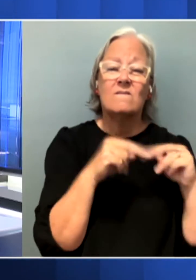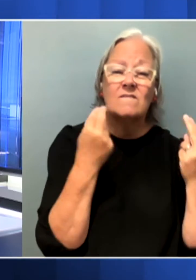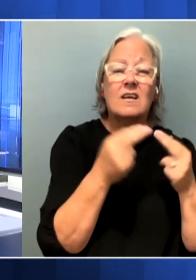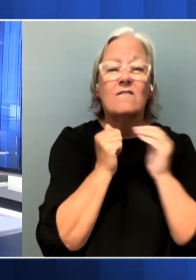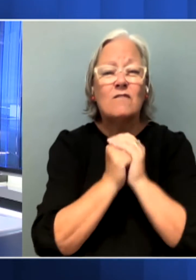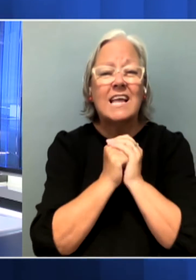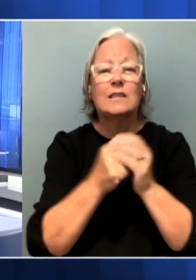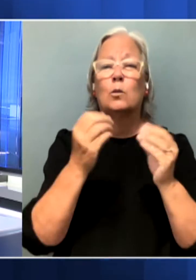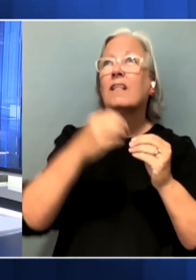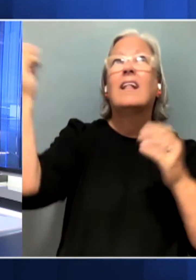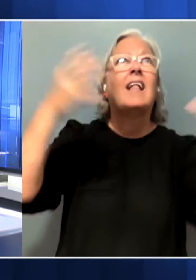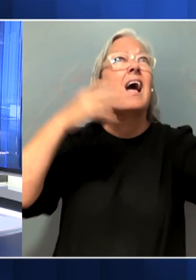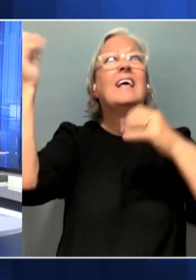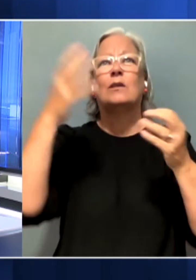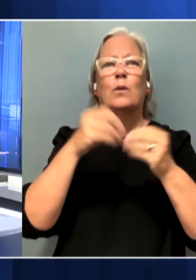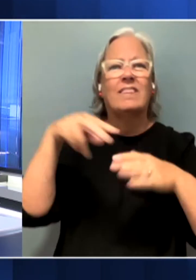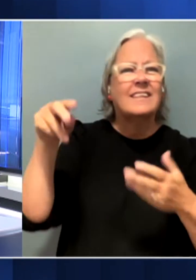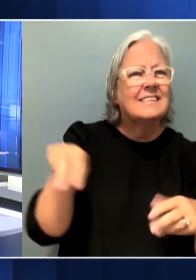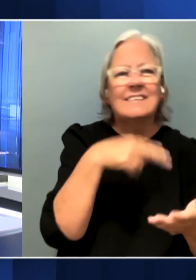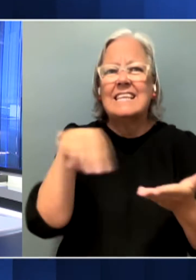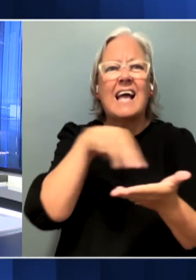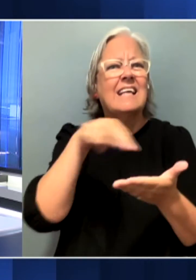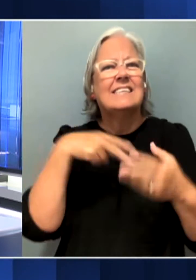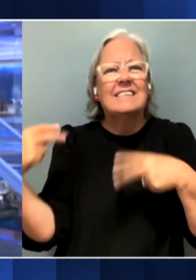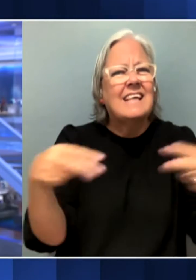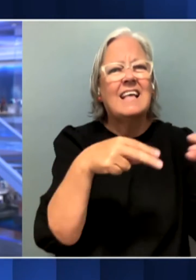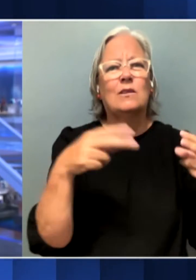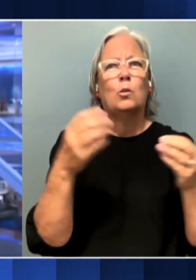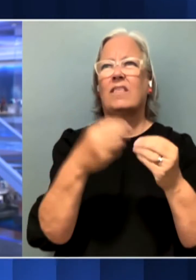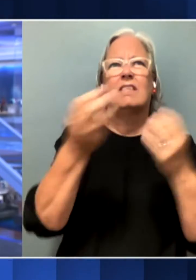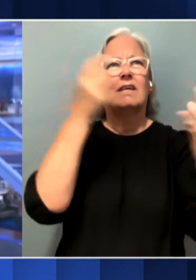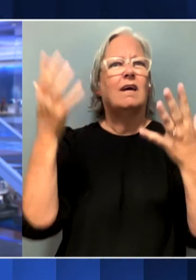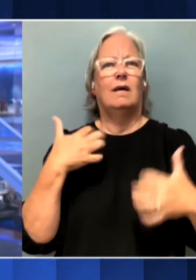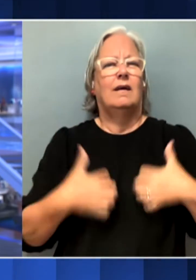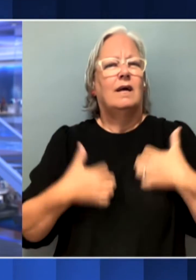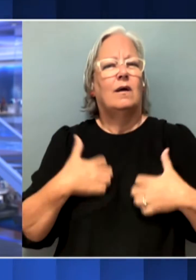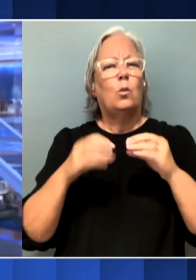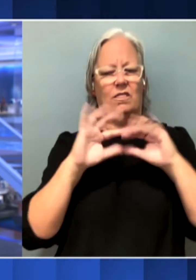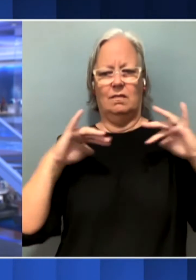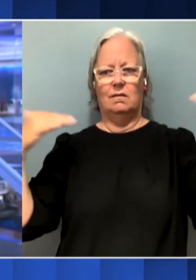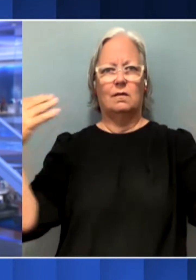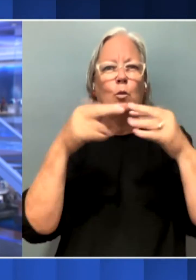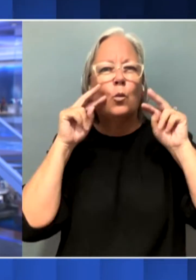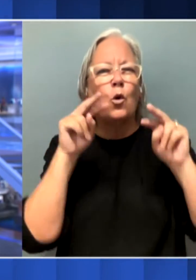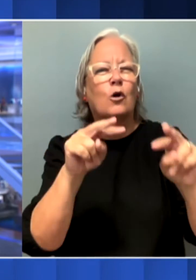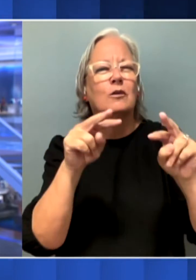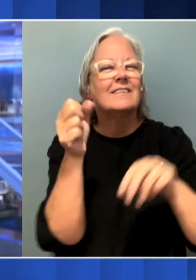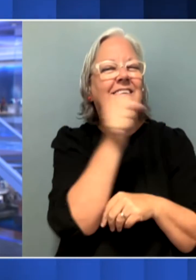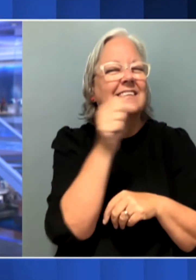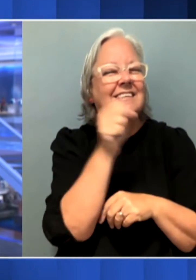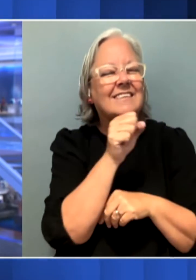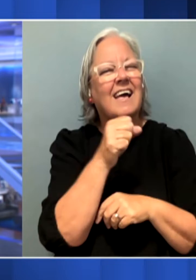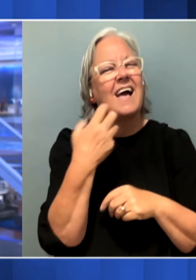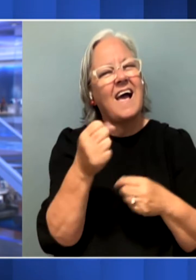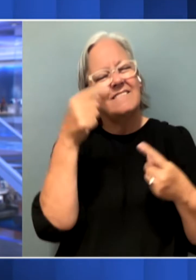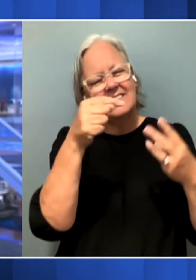the dancing, the vibration, the atmosphere sometimes is just as fun as listening to the singers. So I think there's a variety of reasons anyone